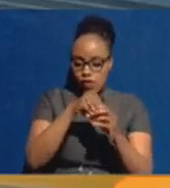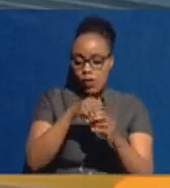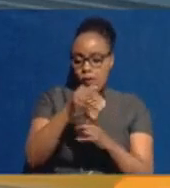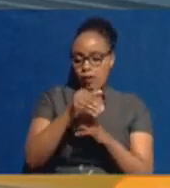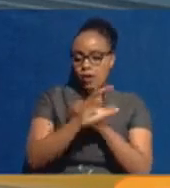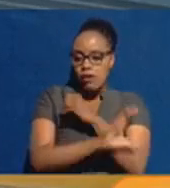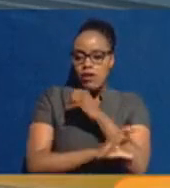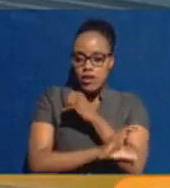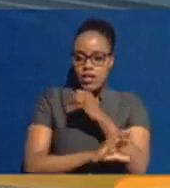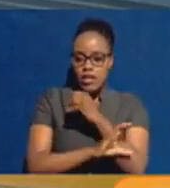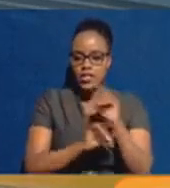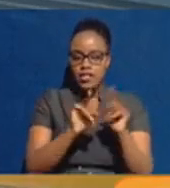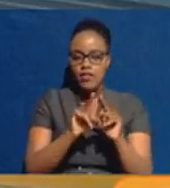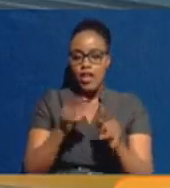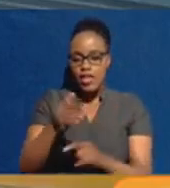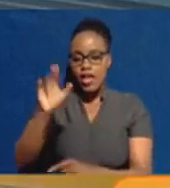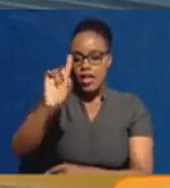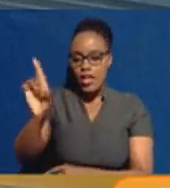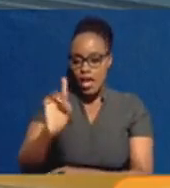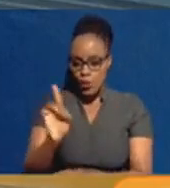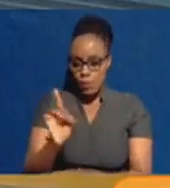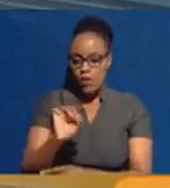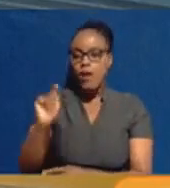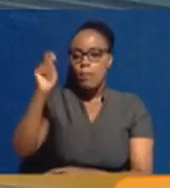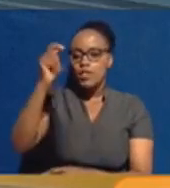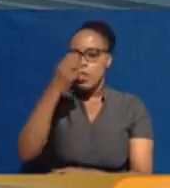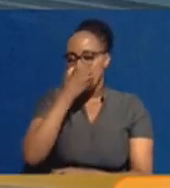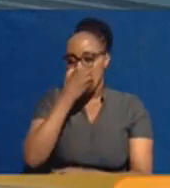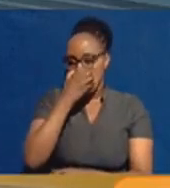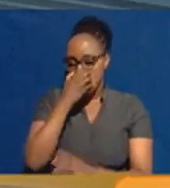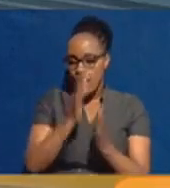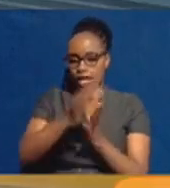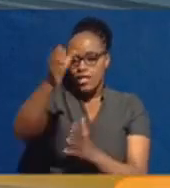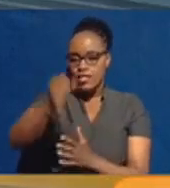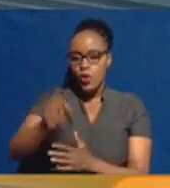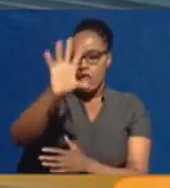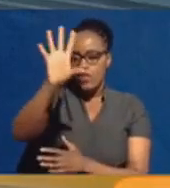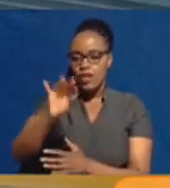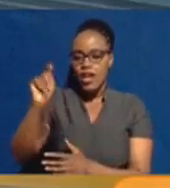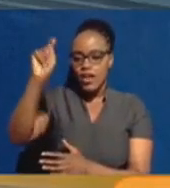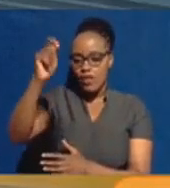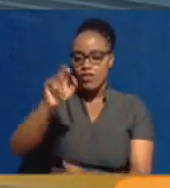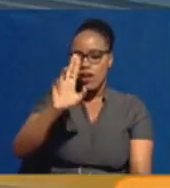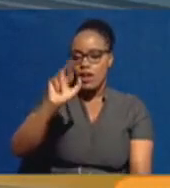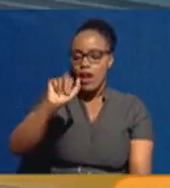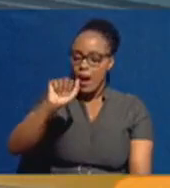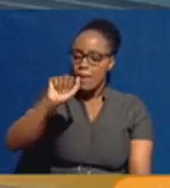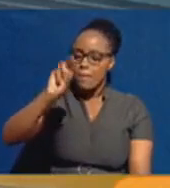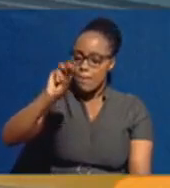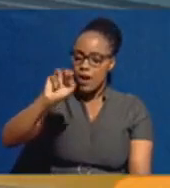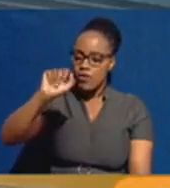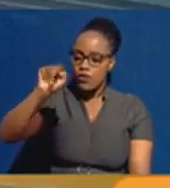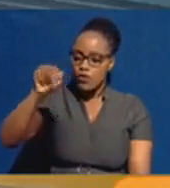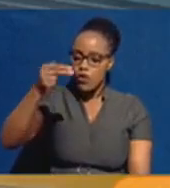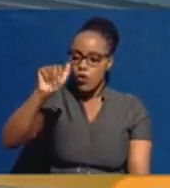at a high-level business summit in Nairobi, President William Ruto and his South African counterpart Cyril Ramaphosa